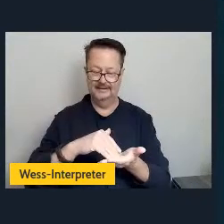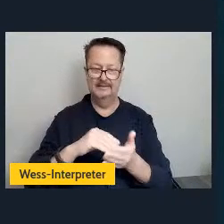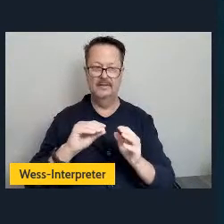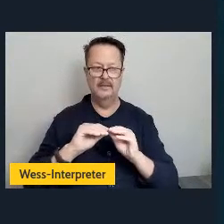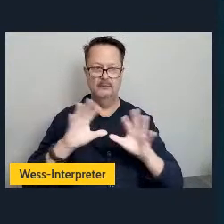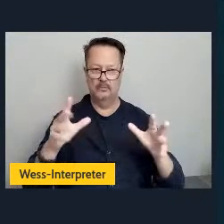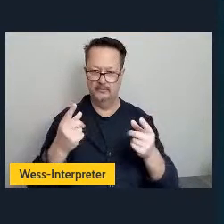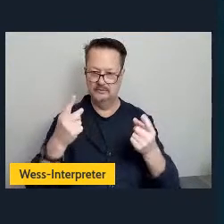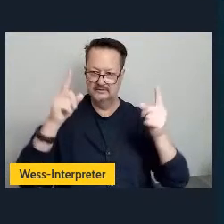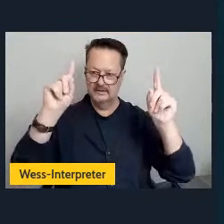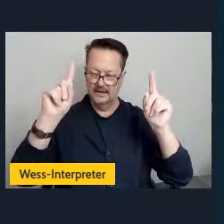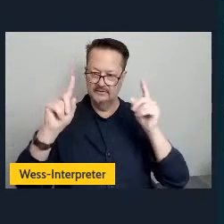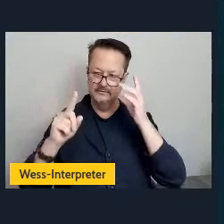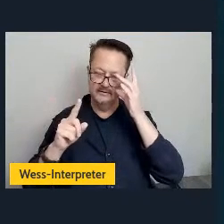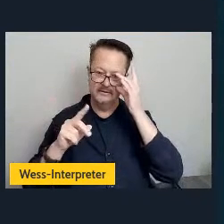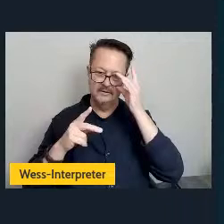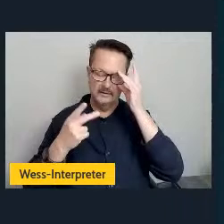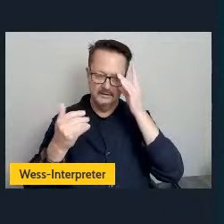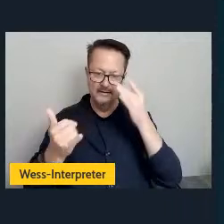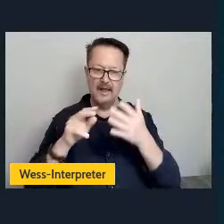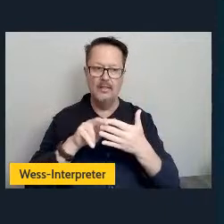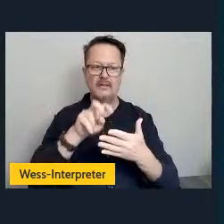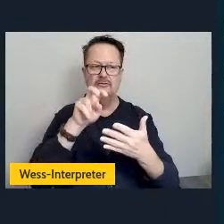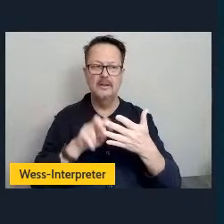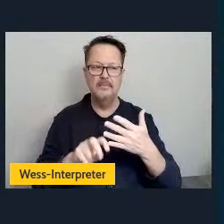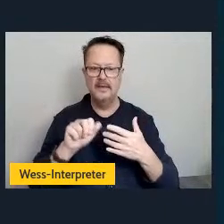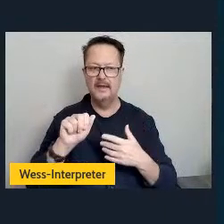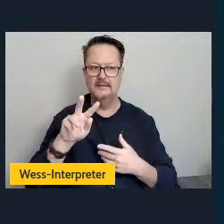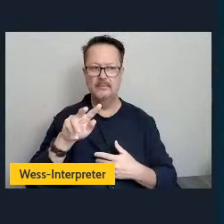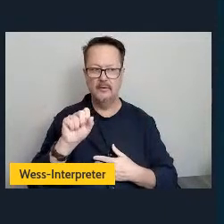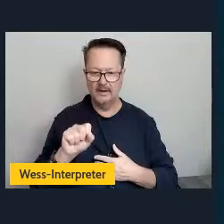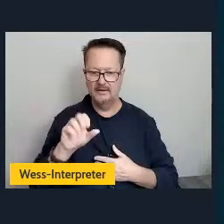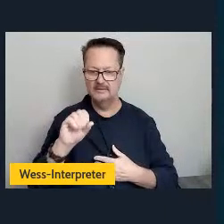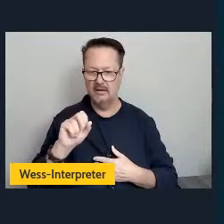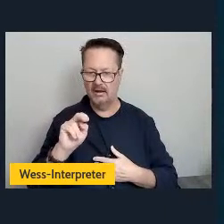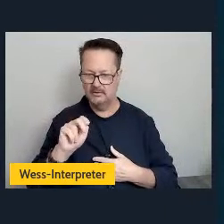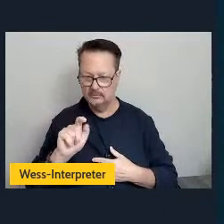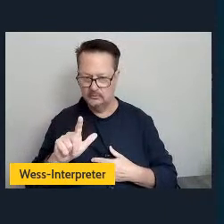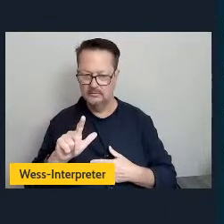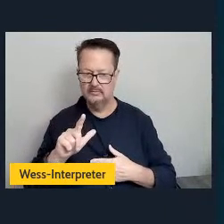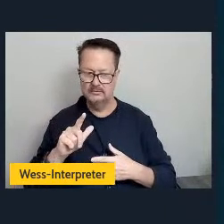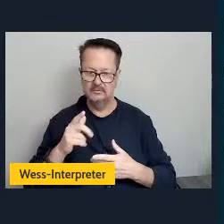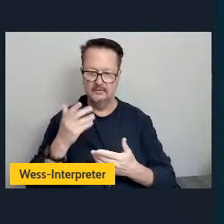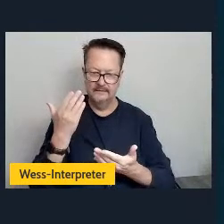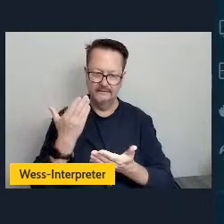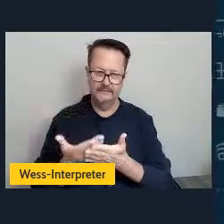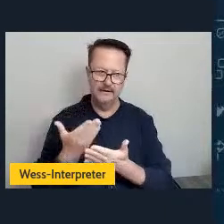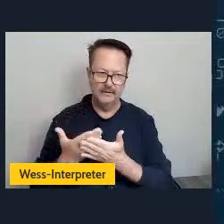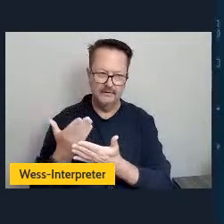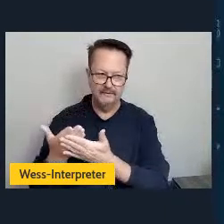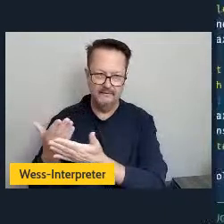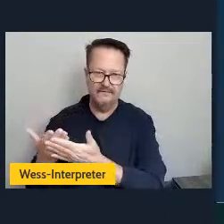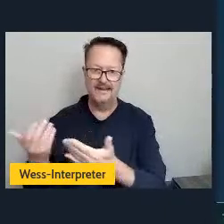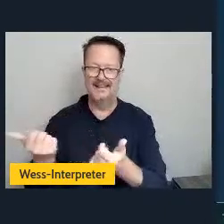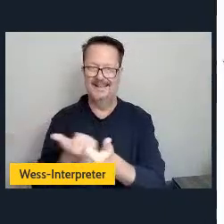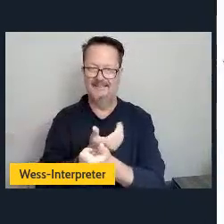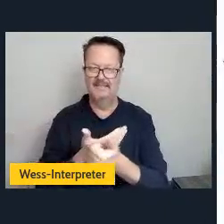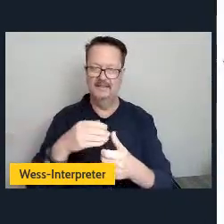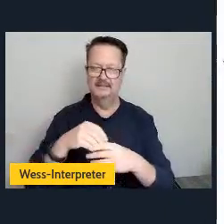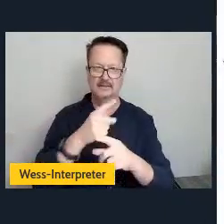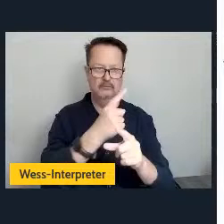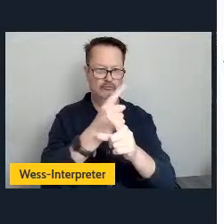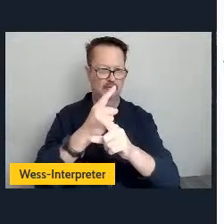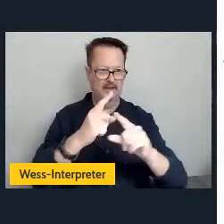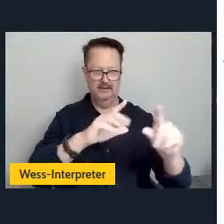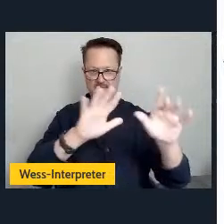was successful. Let's jump into the AWS console to verify that everything is in the correct state